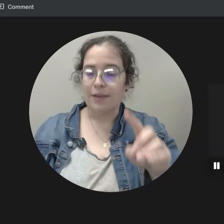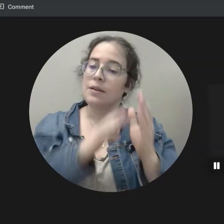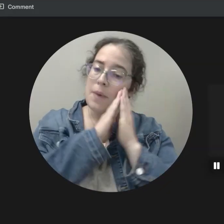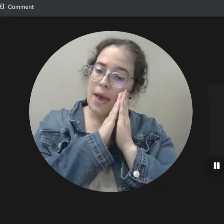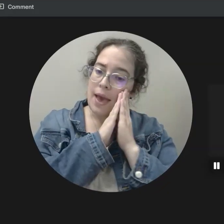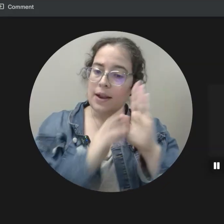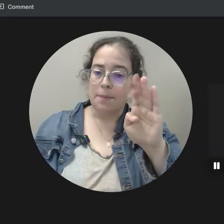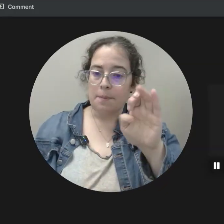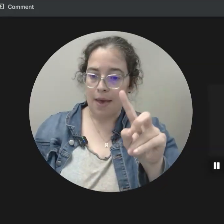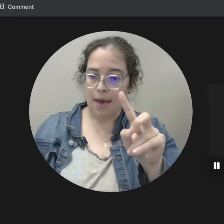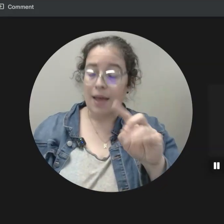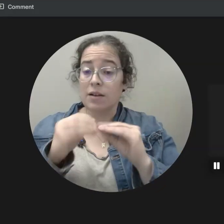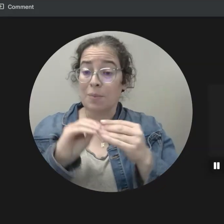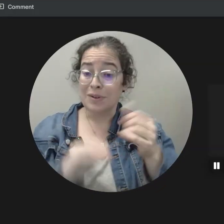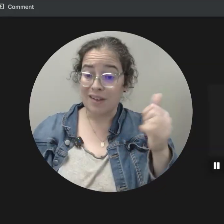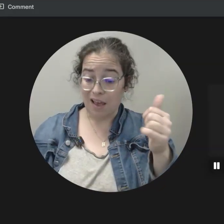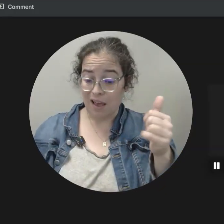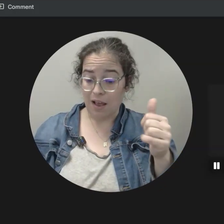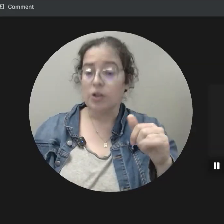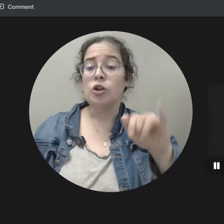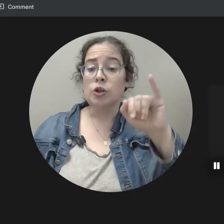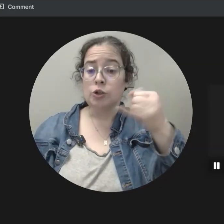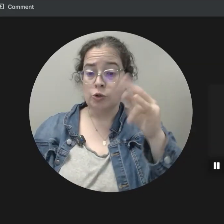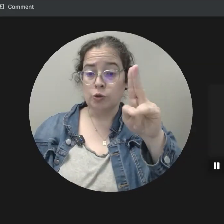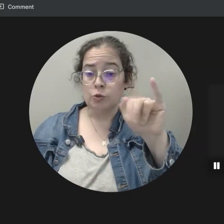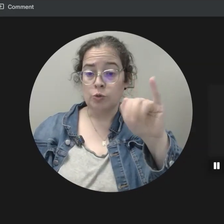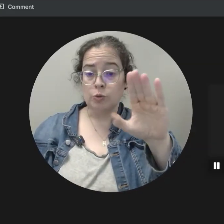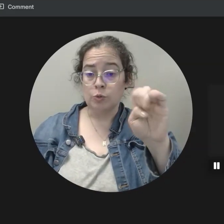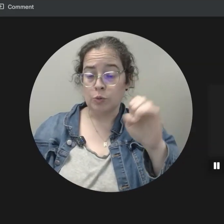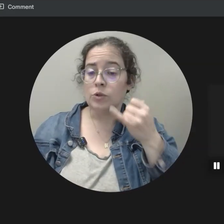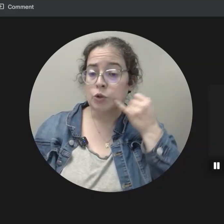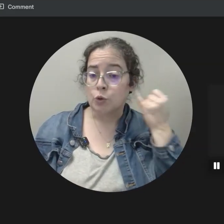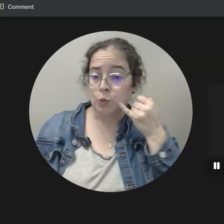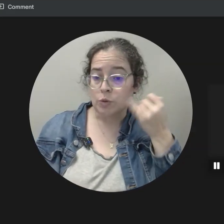Number 10, juice.